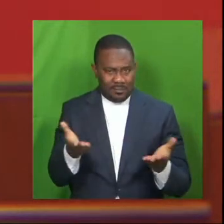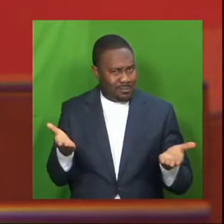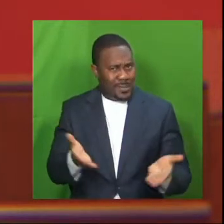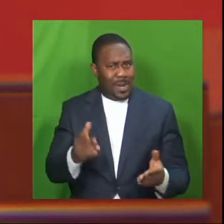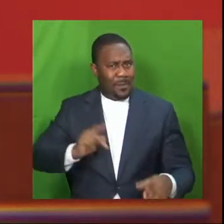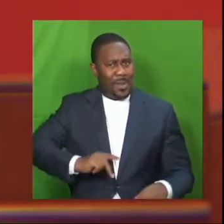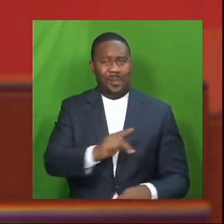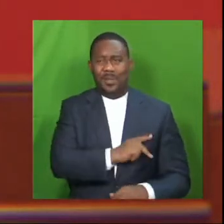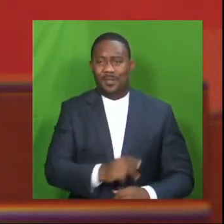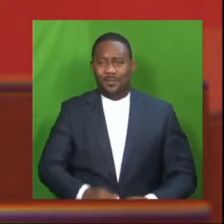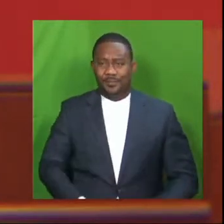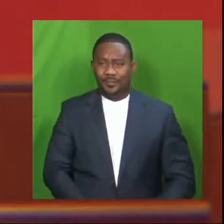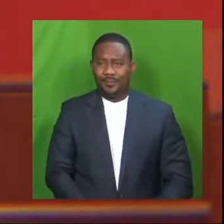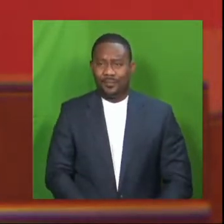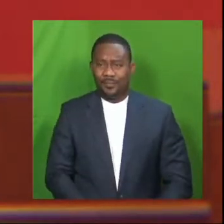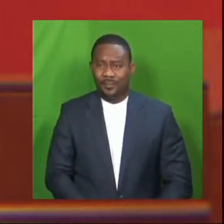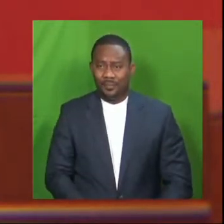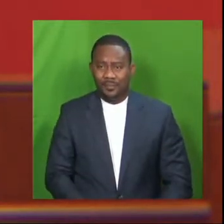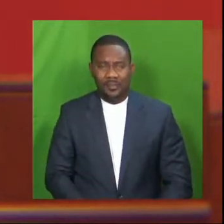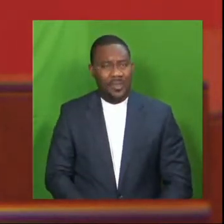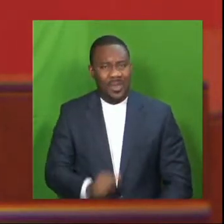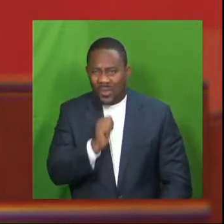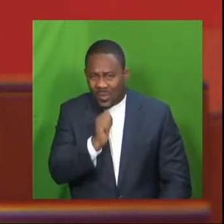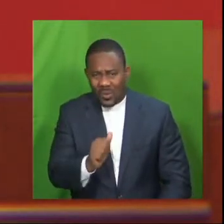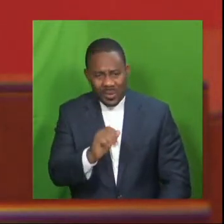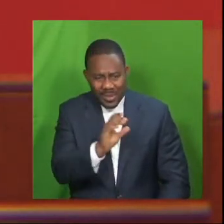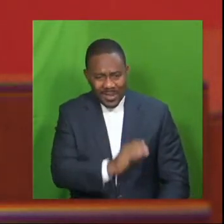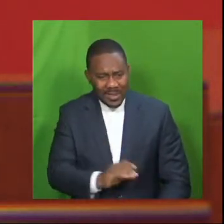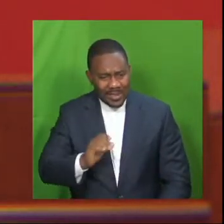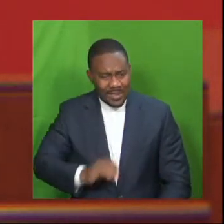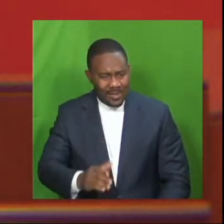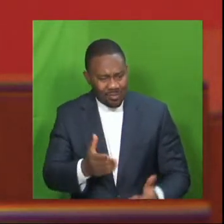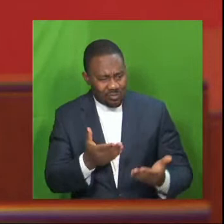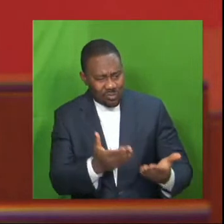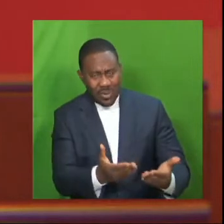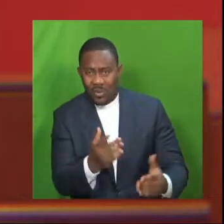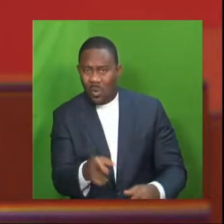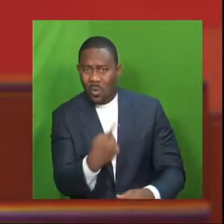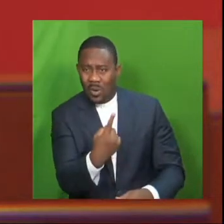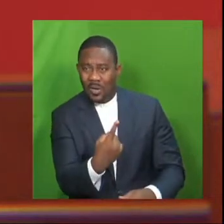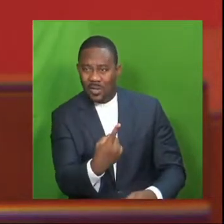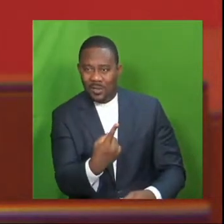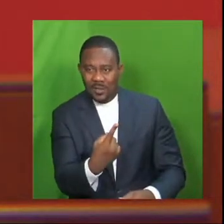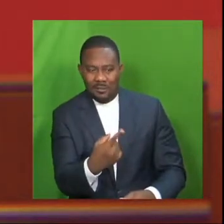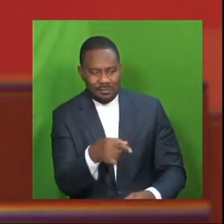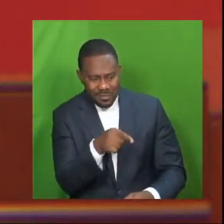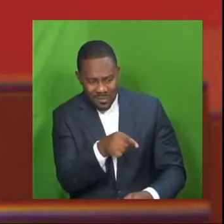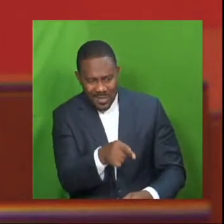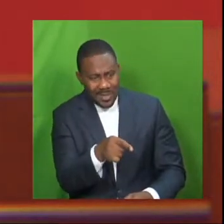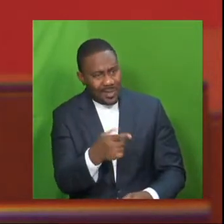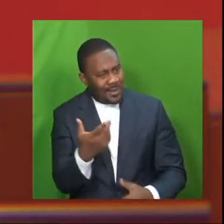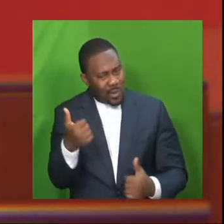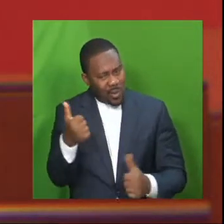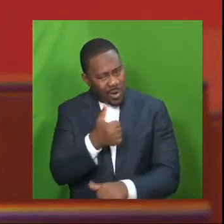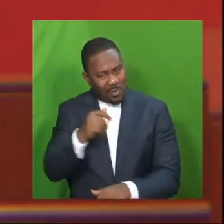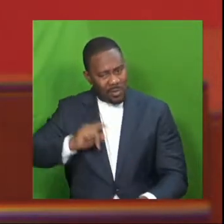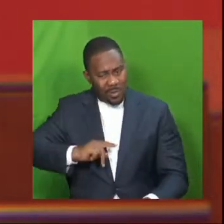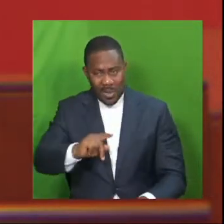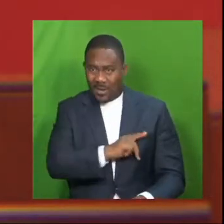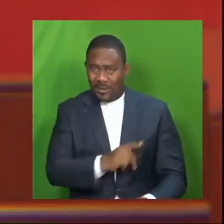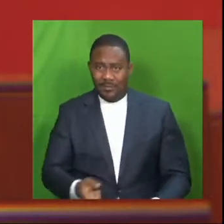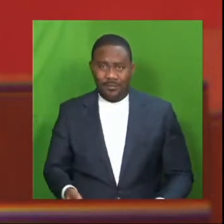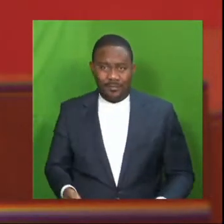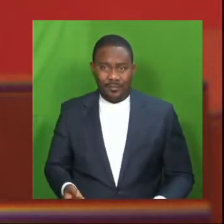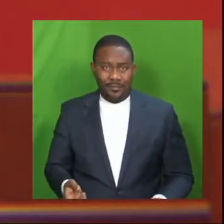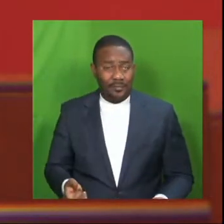House. It's not just before a committee. The committee is a subcommittee of the House. And